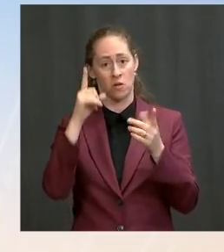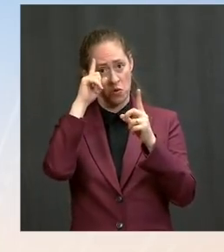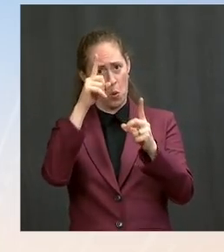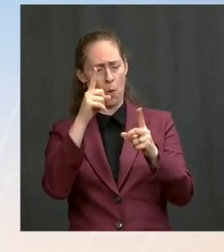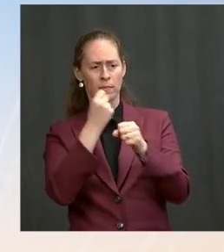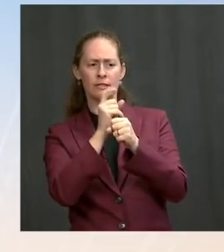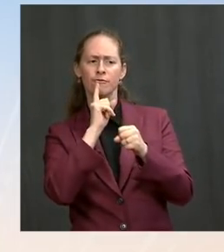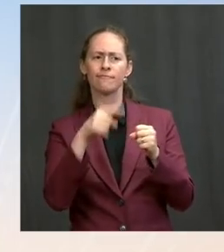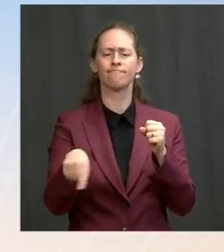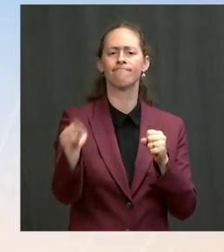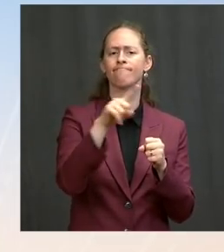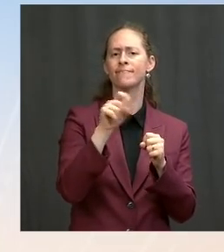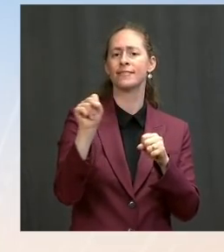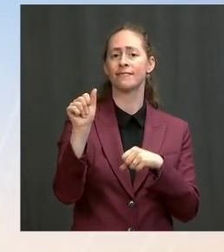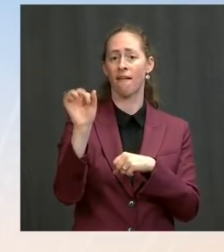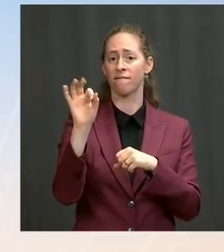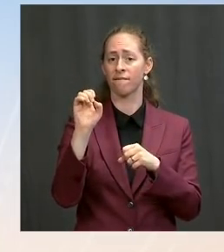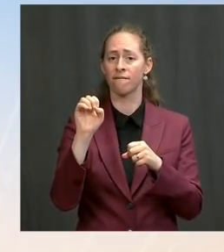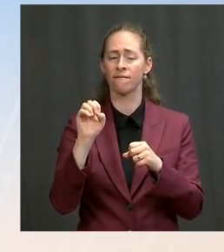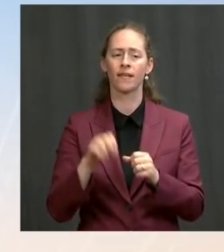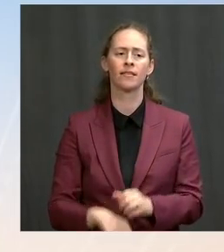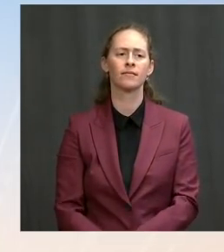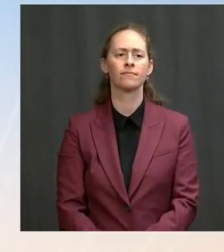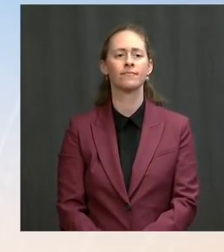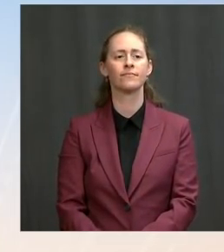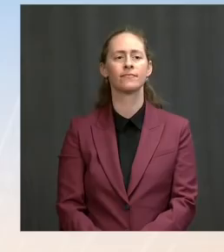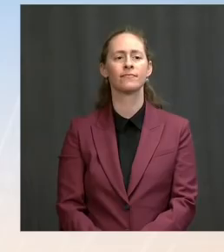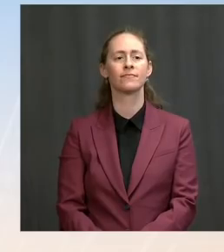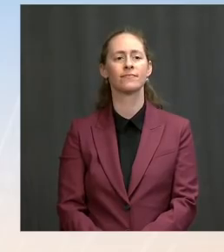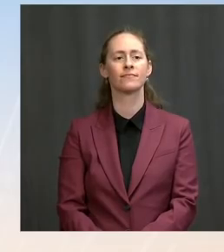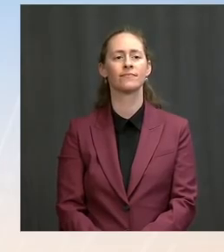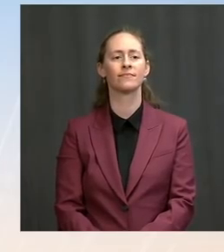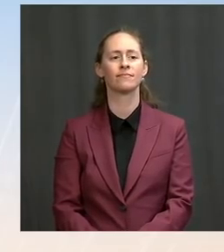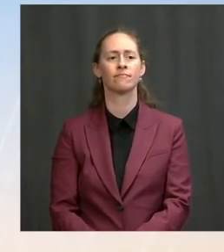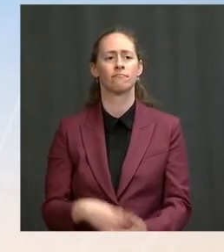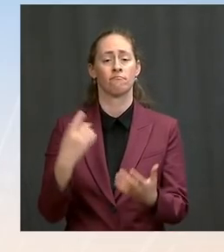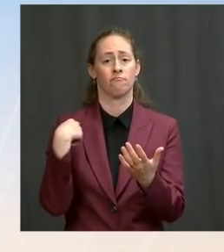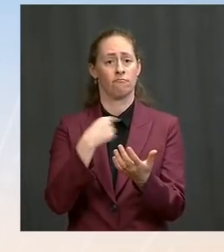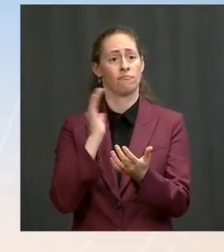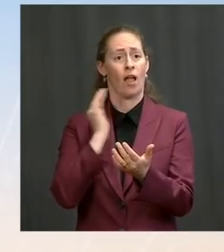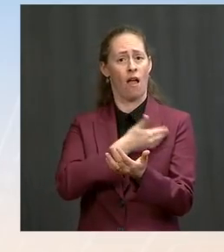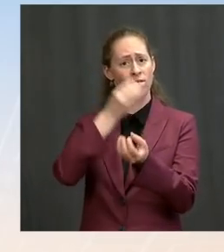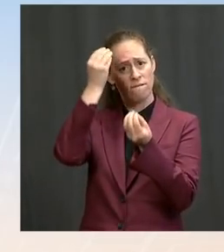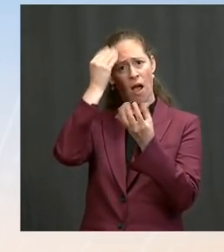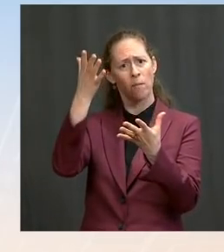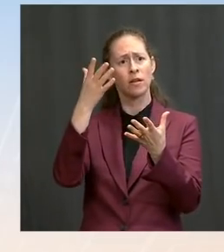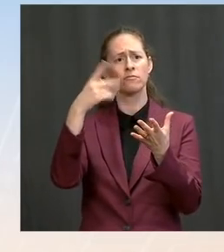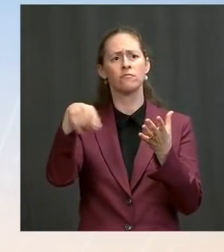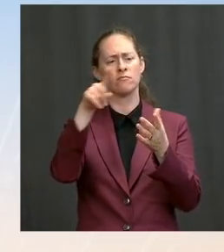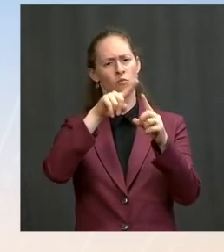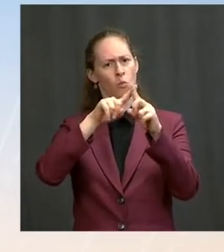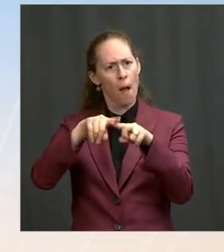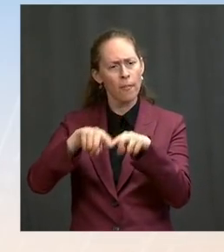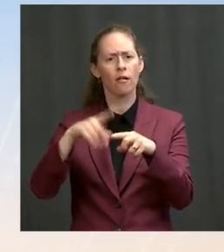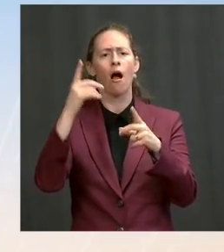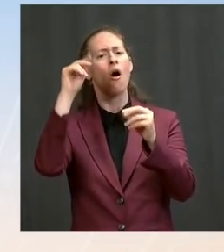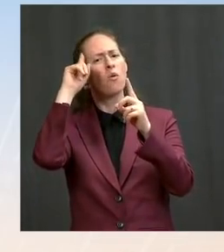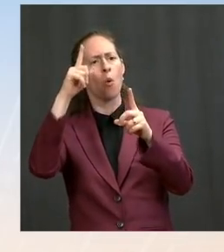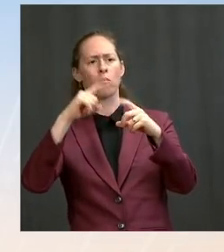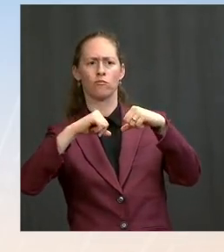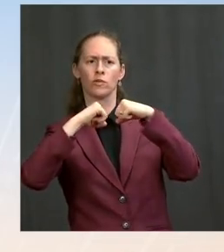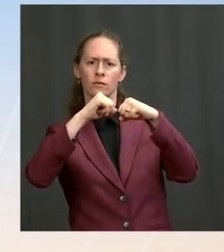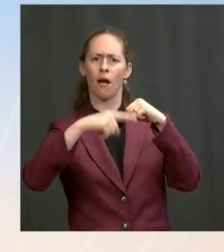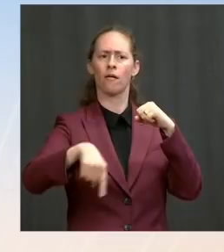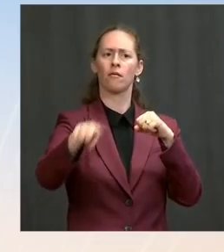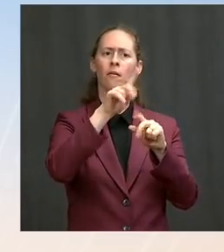help provide the public with reliable information to inform and protect people when wildfire smoke is causing dangerous air